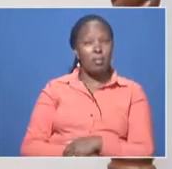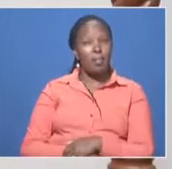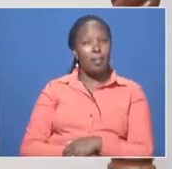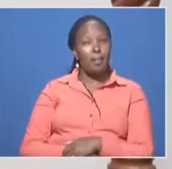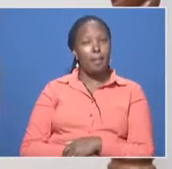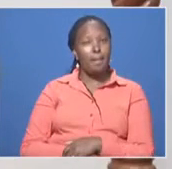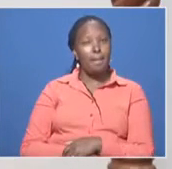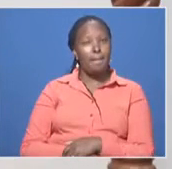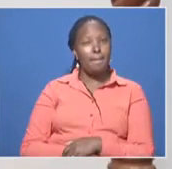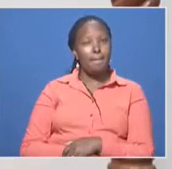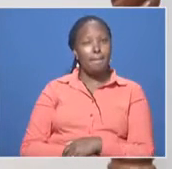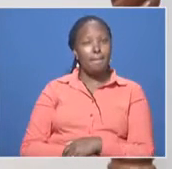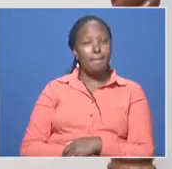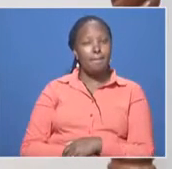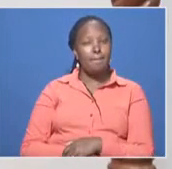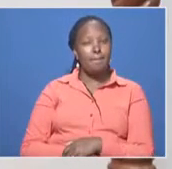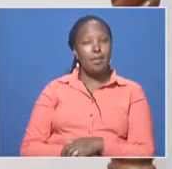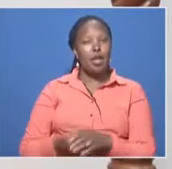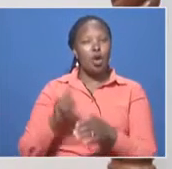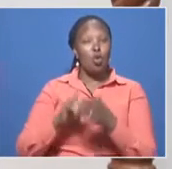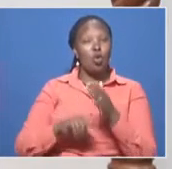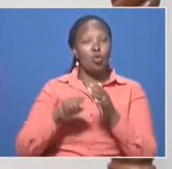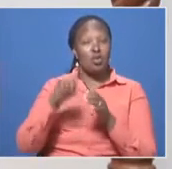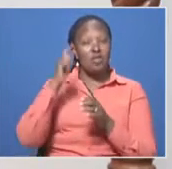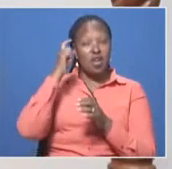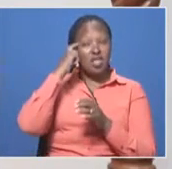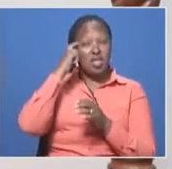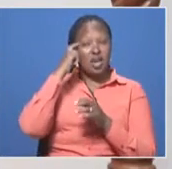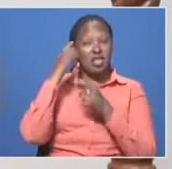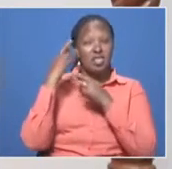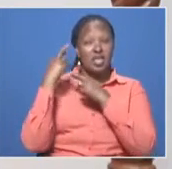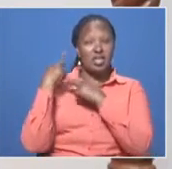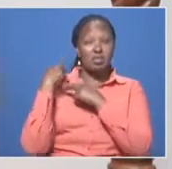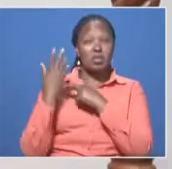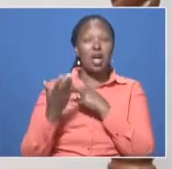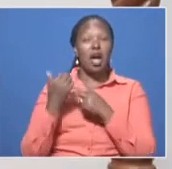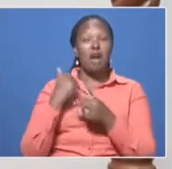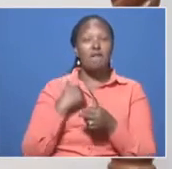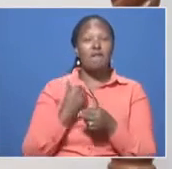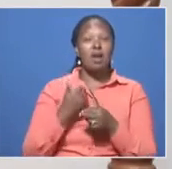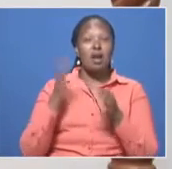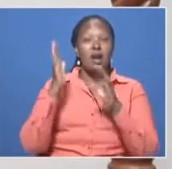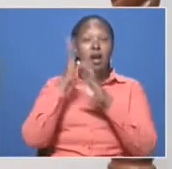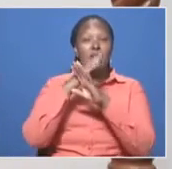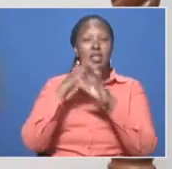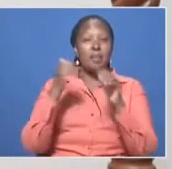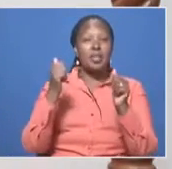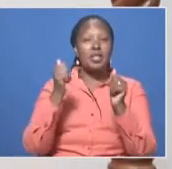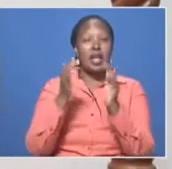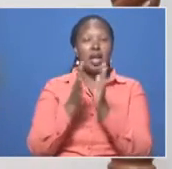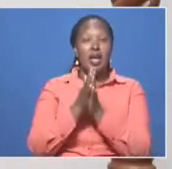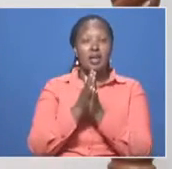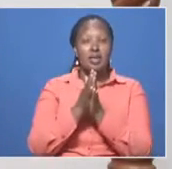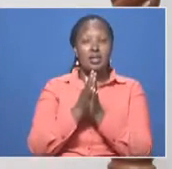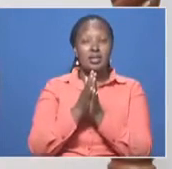is the role of, you know, the president and Right Honorable Raila, your